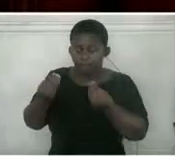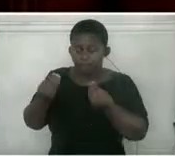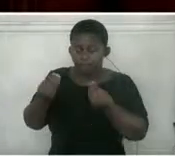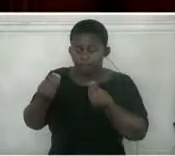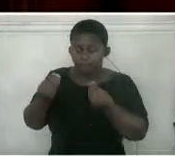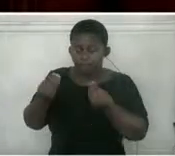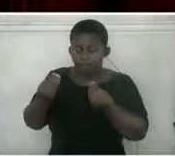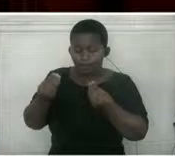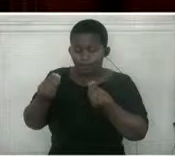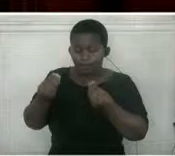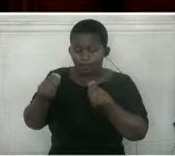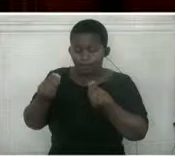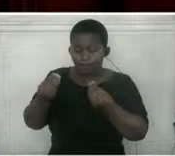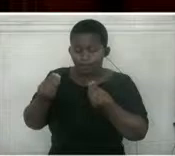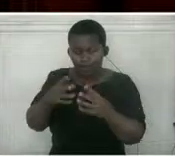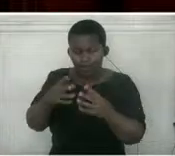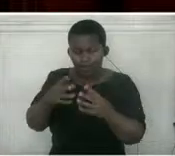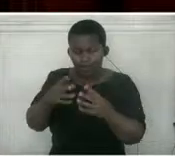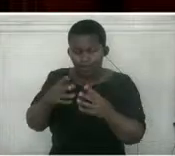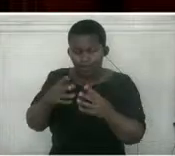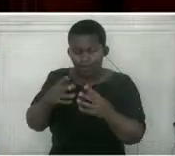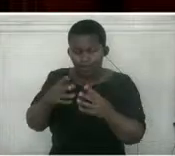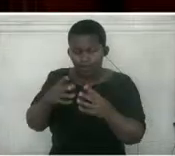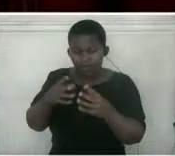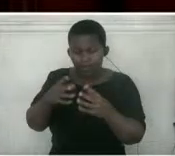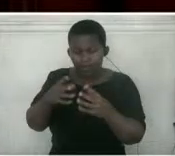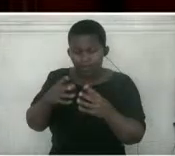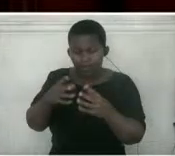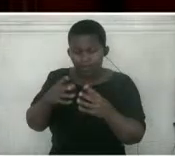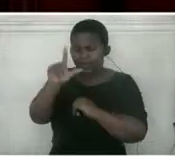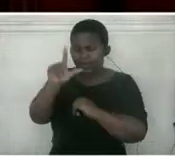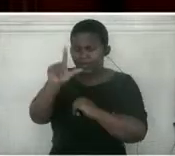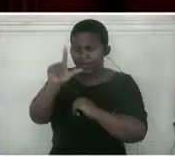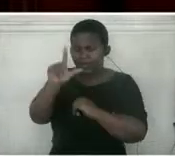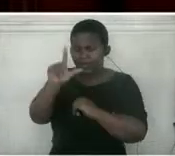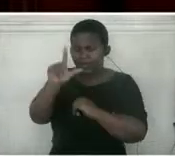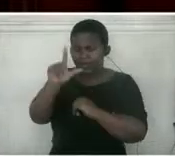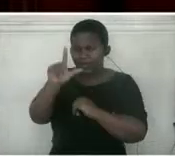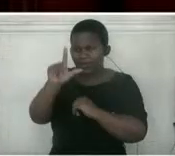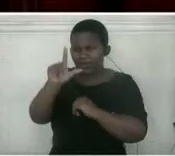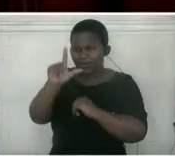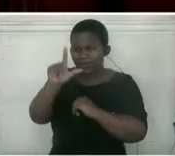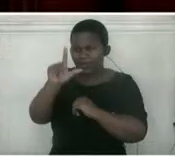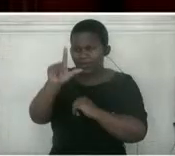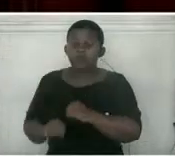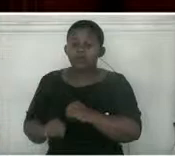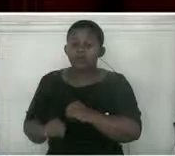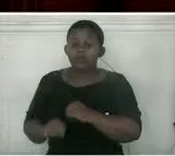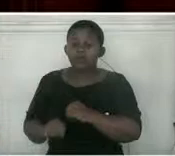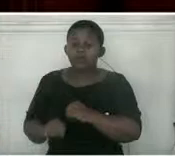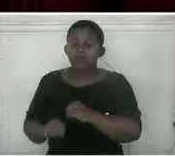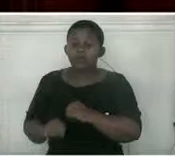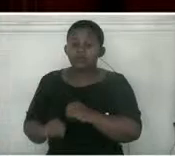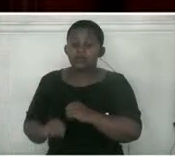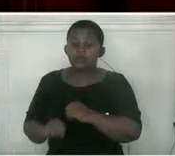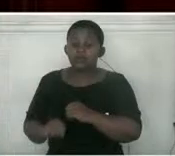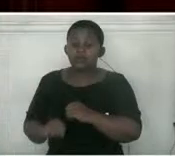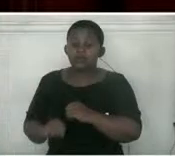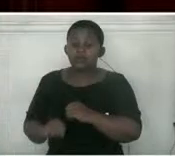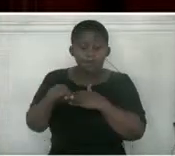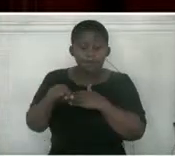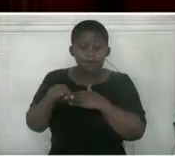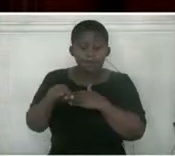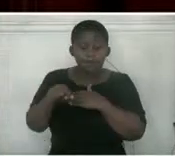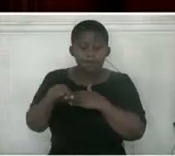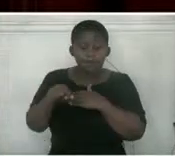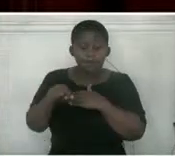zokusebenza kwivalue ka 11.7 million already. Inyanga le esikuyo,